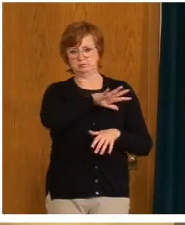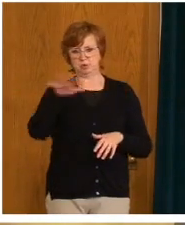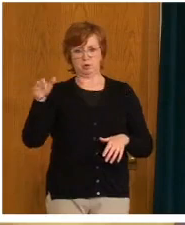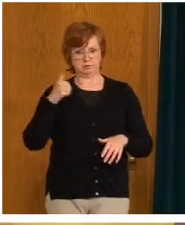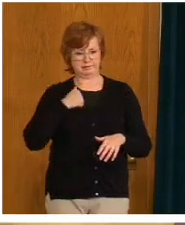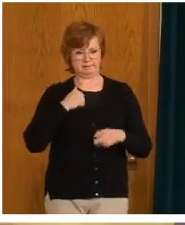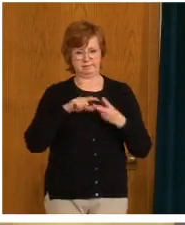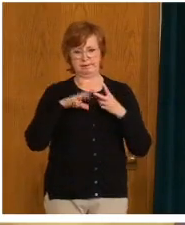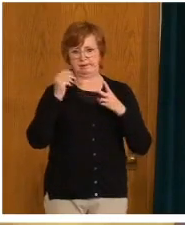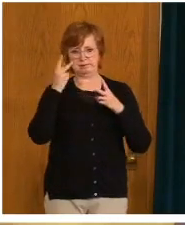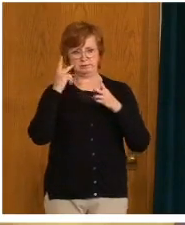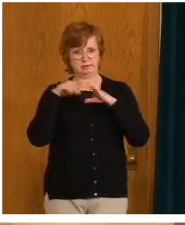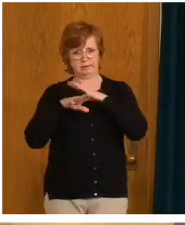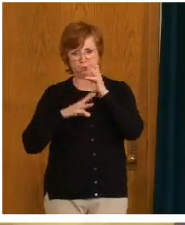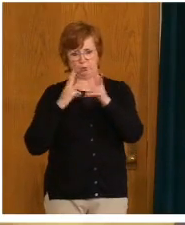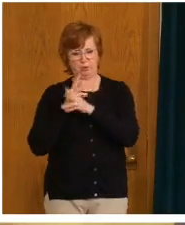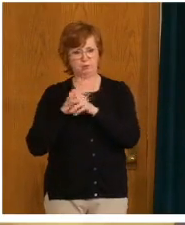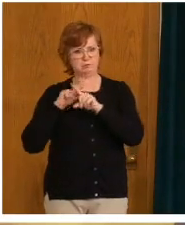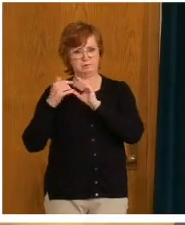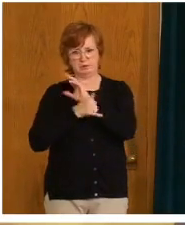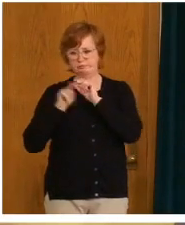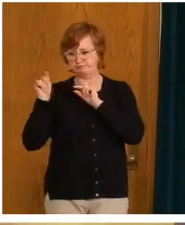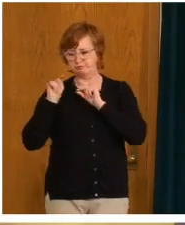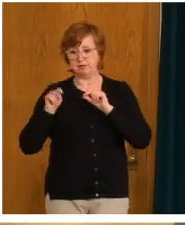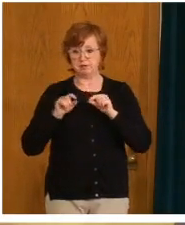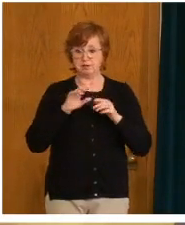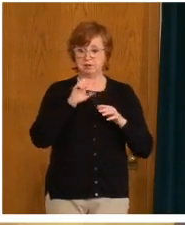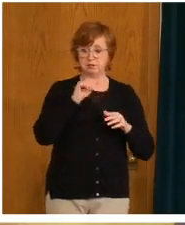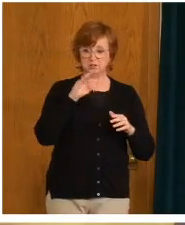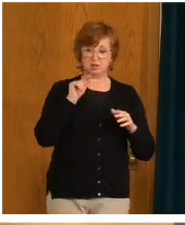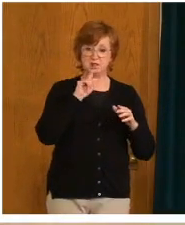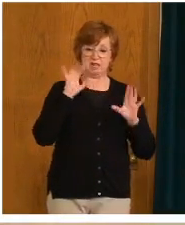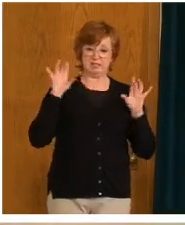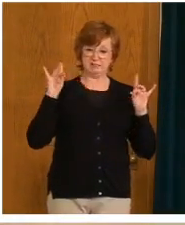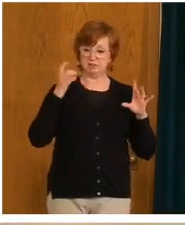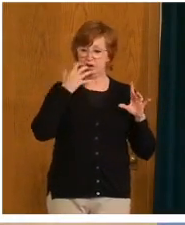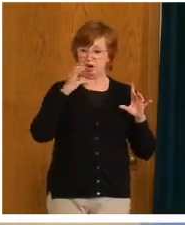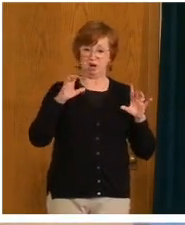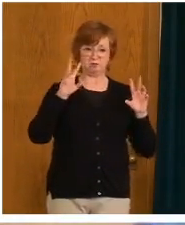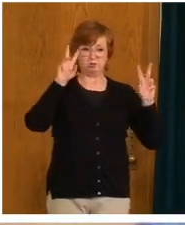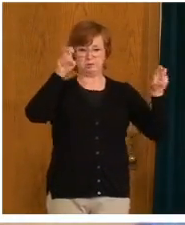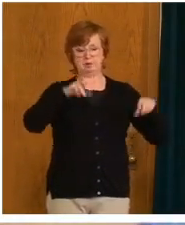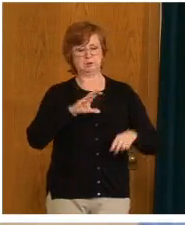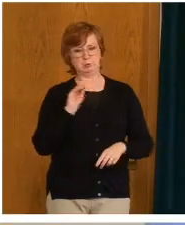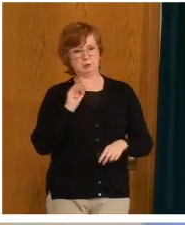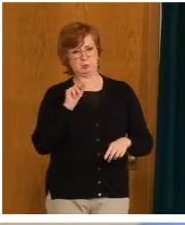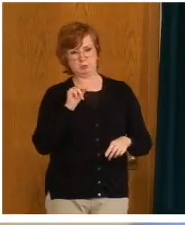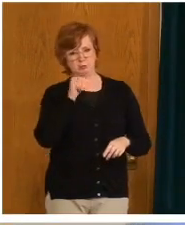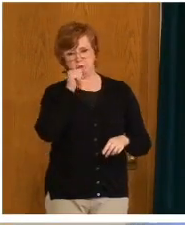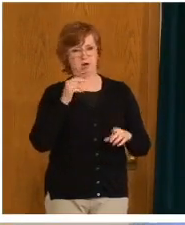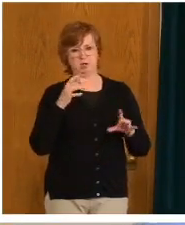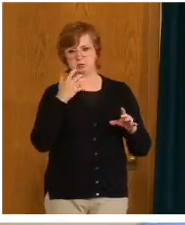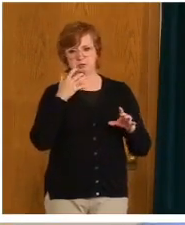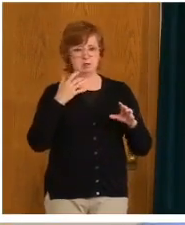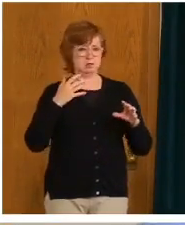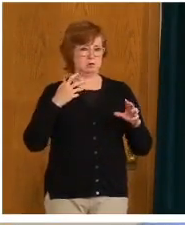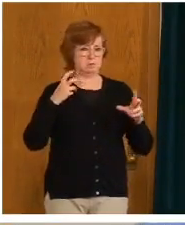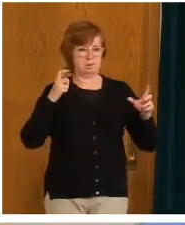don't think it's been a point of note or contention, has it, Scott? No, Premier, not that I'm aware of any